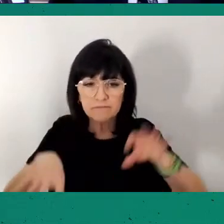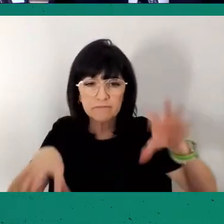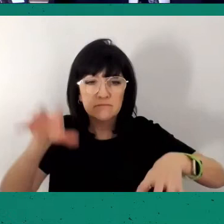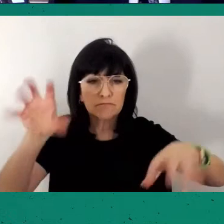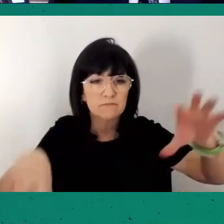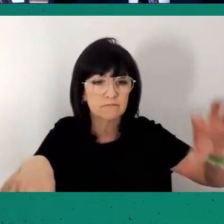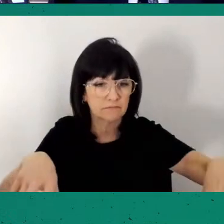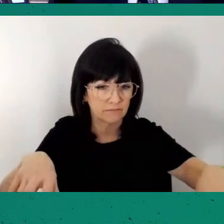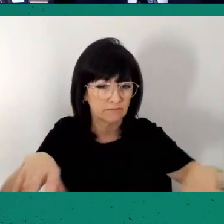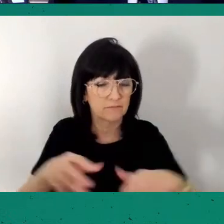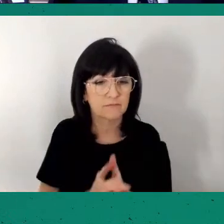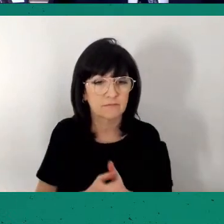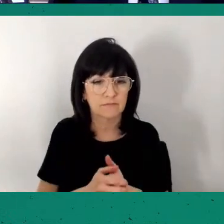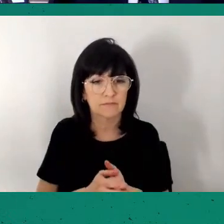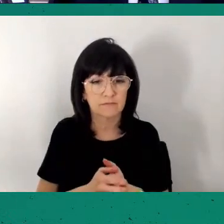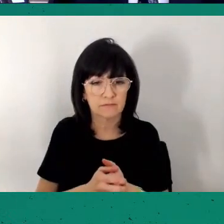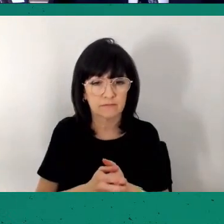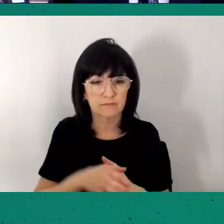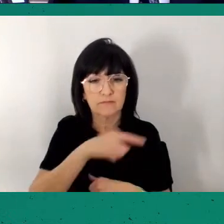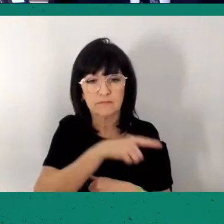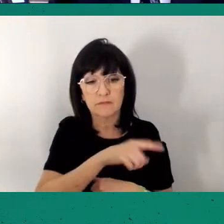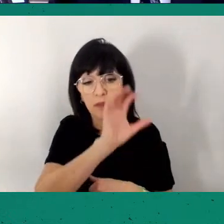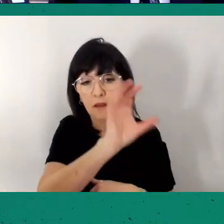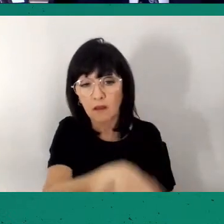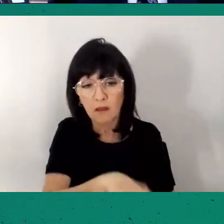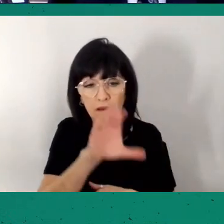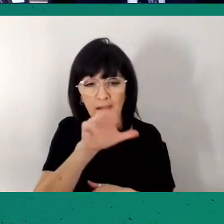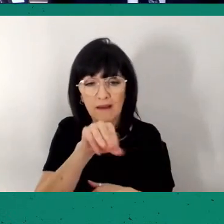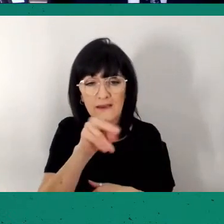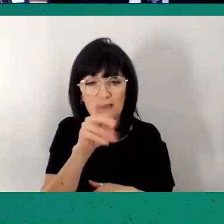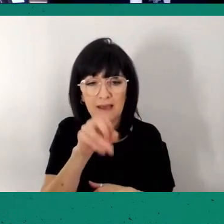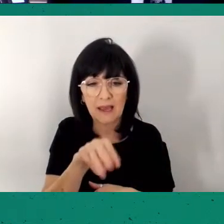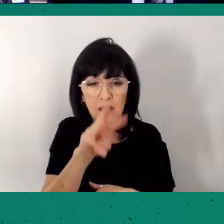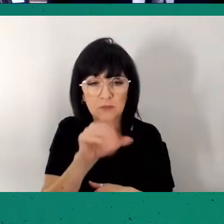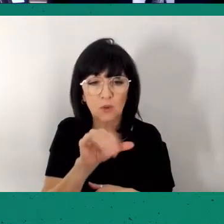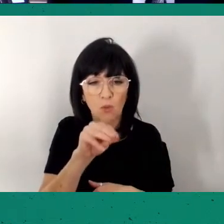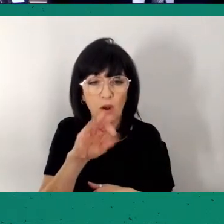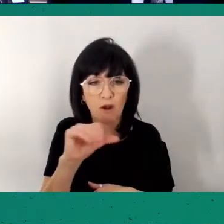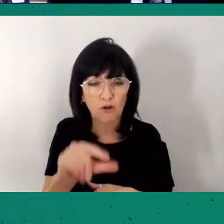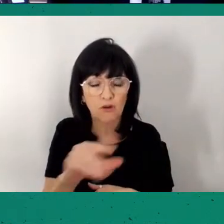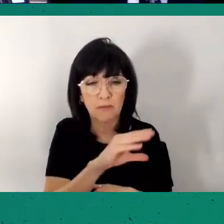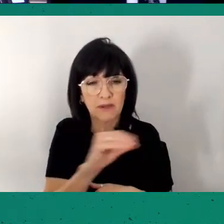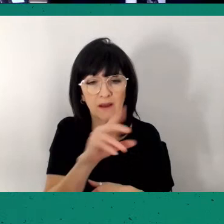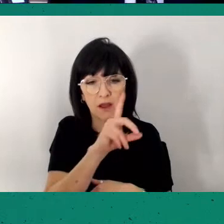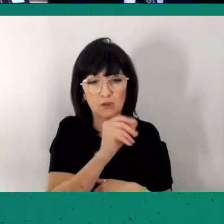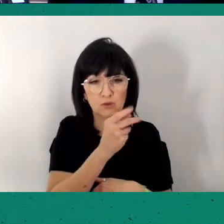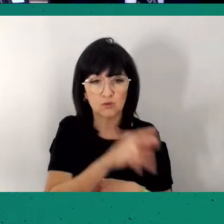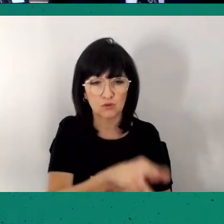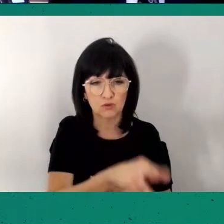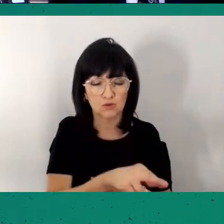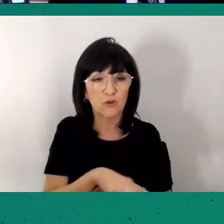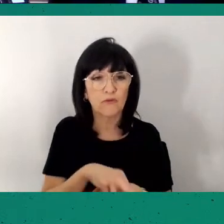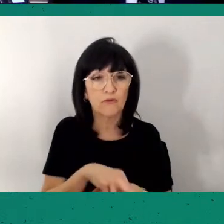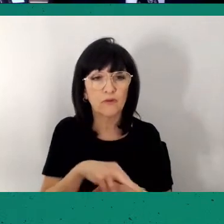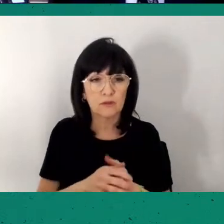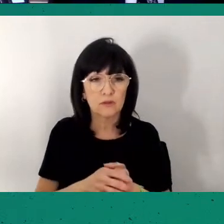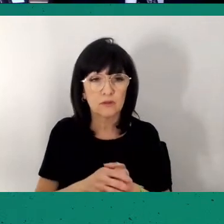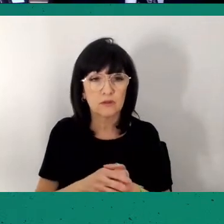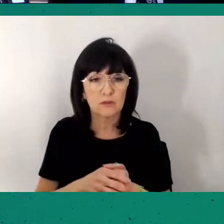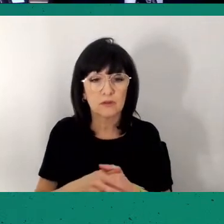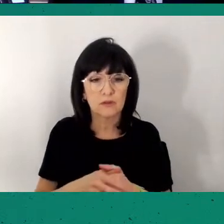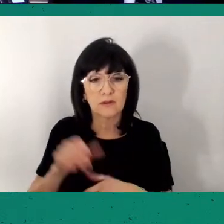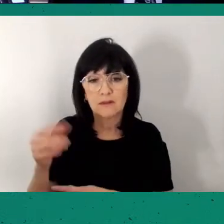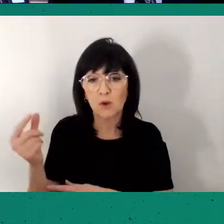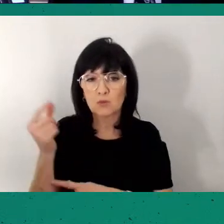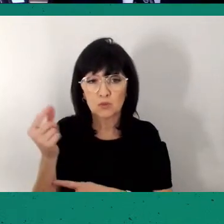Dover and in Camden, Wyoming. George Lundgren in Wyoming wrote to DuPont informing him of